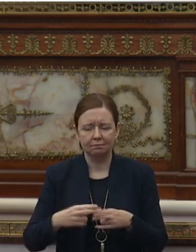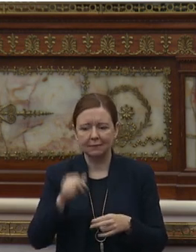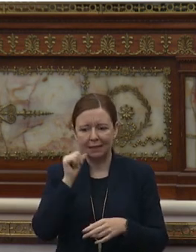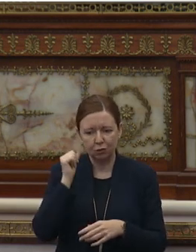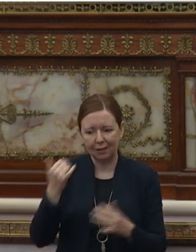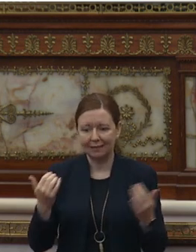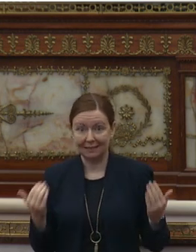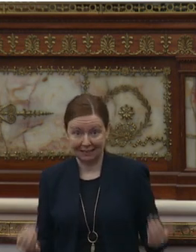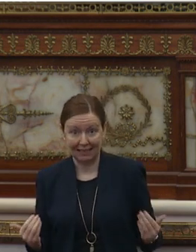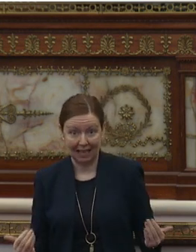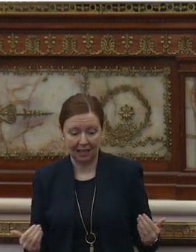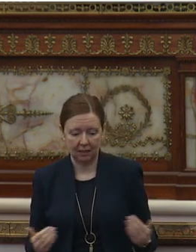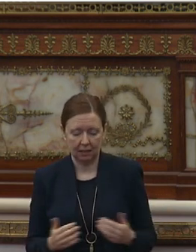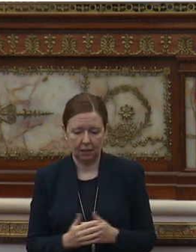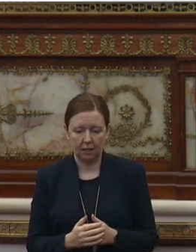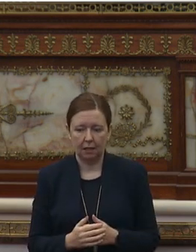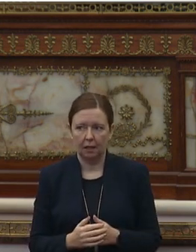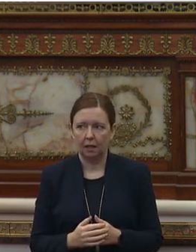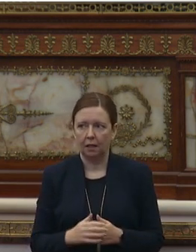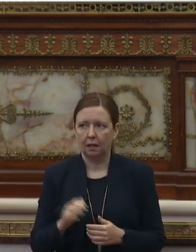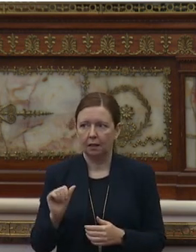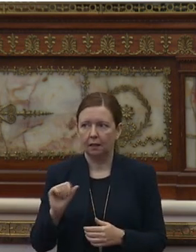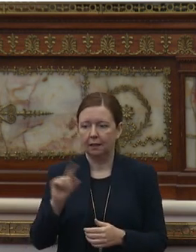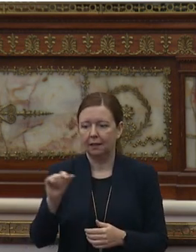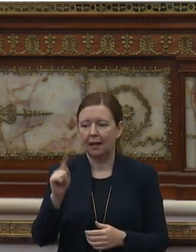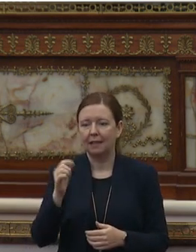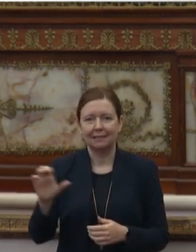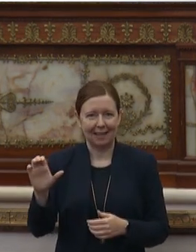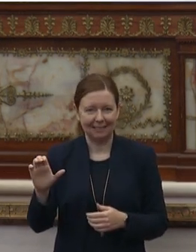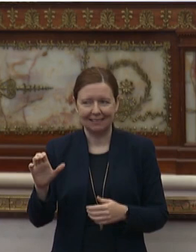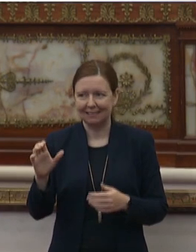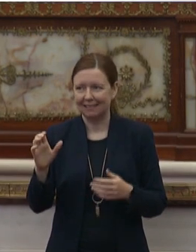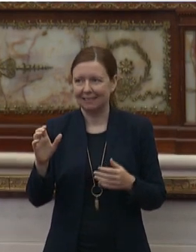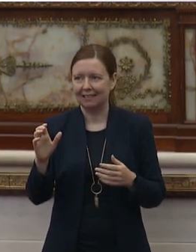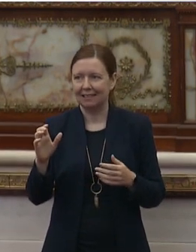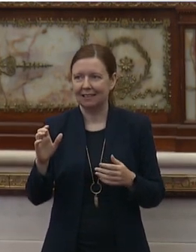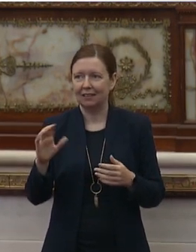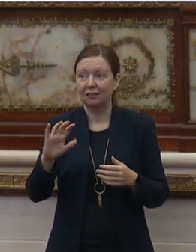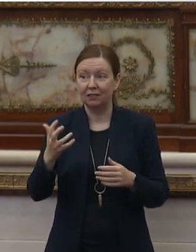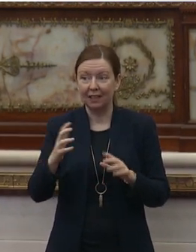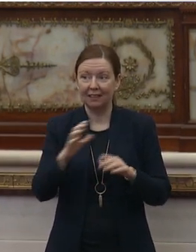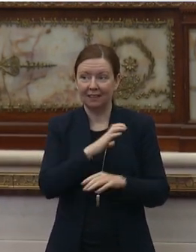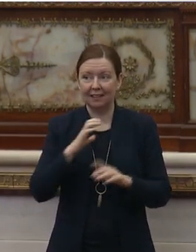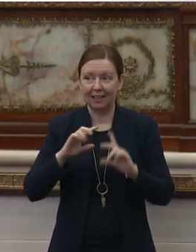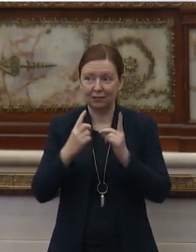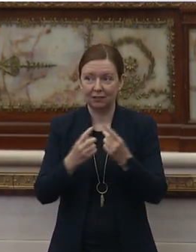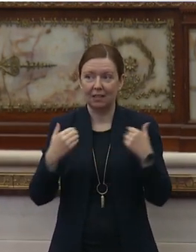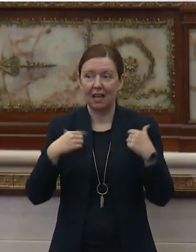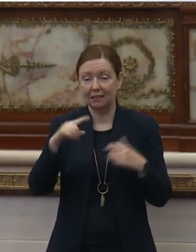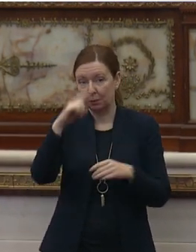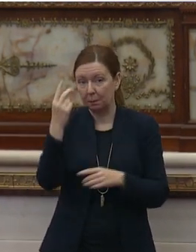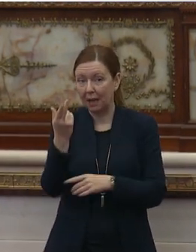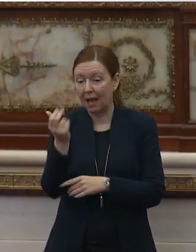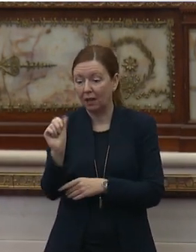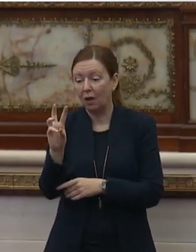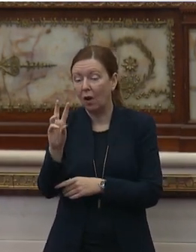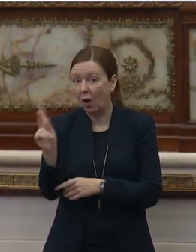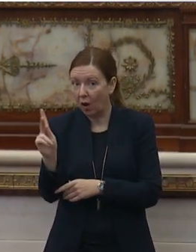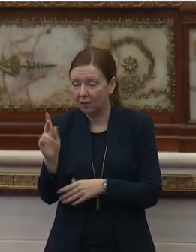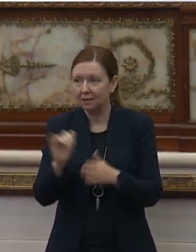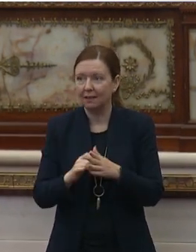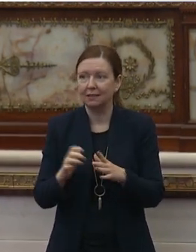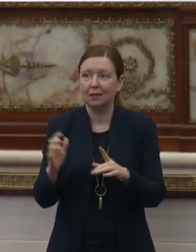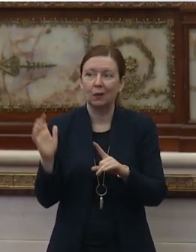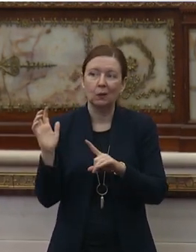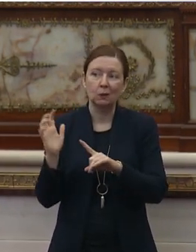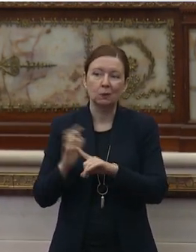today the Aztecs. I just want to let you know that the 5th Council District also has the Blackhawks. It is also a Super Bowl winning